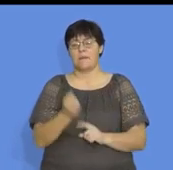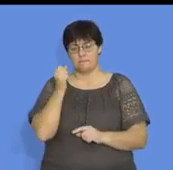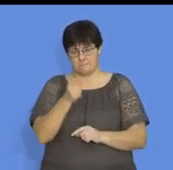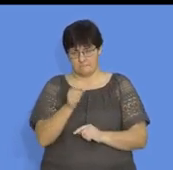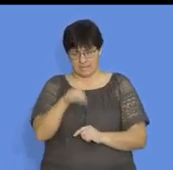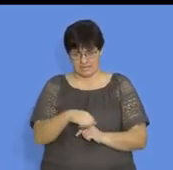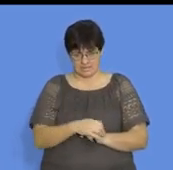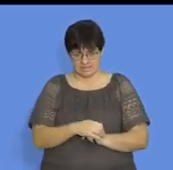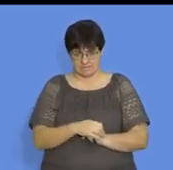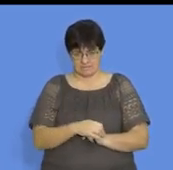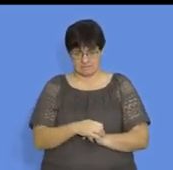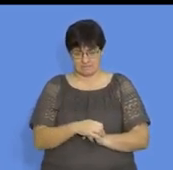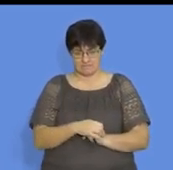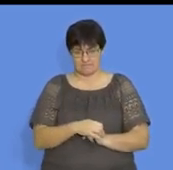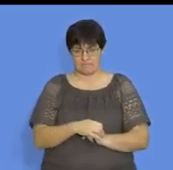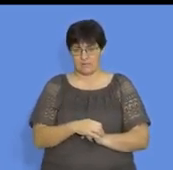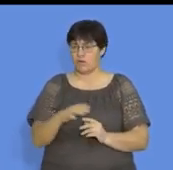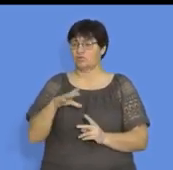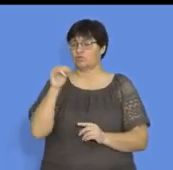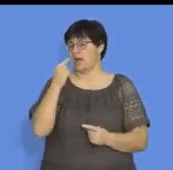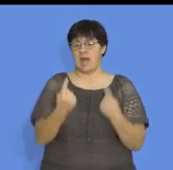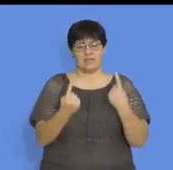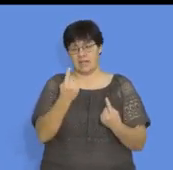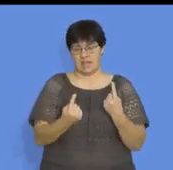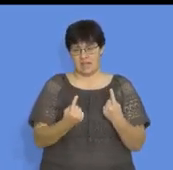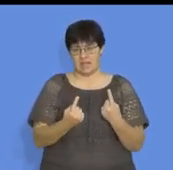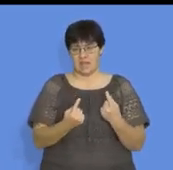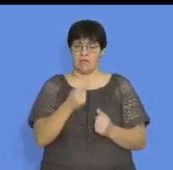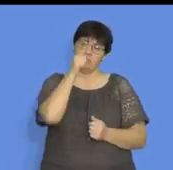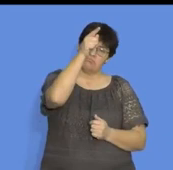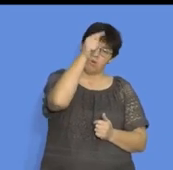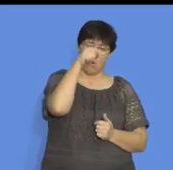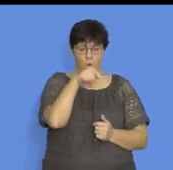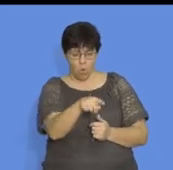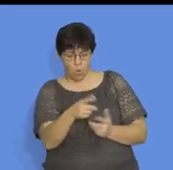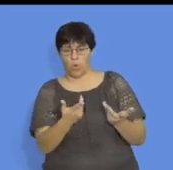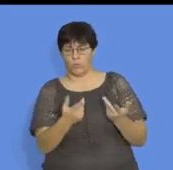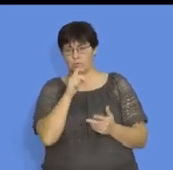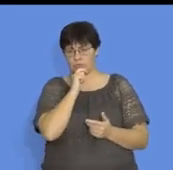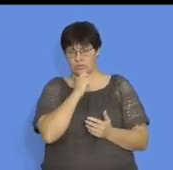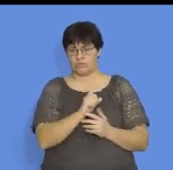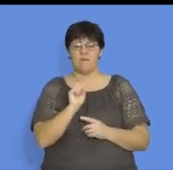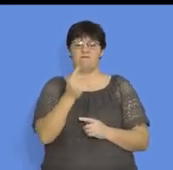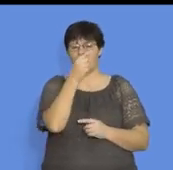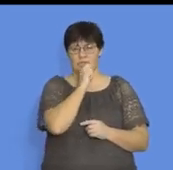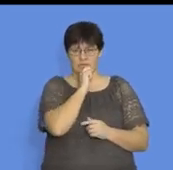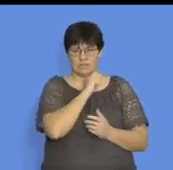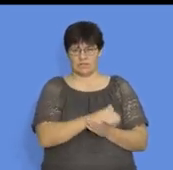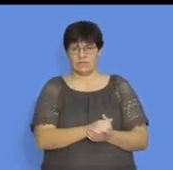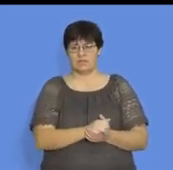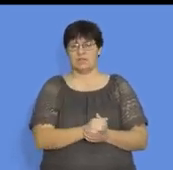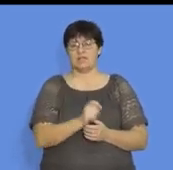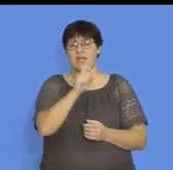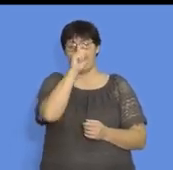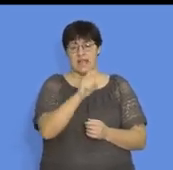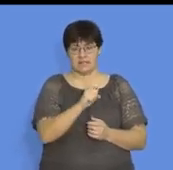all right? So I can choose either of the two original equations, right? So I will take the first one, which is